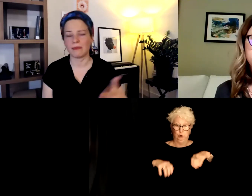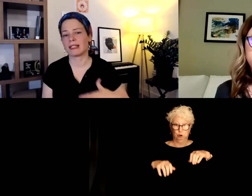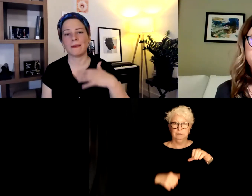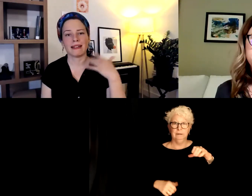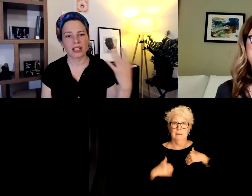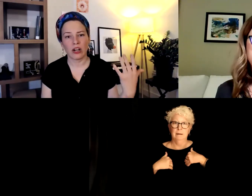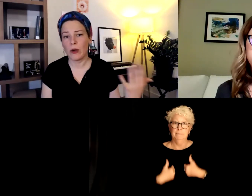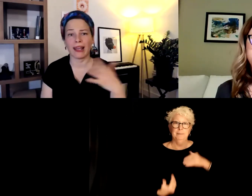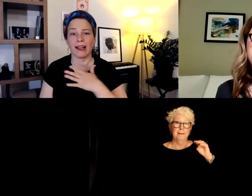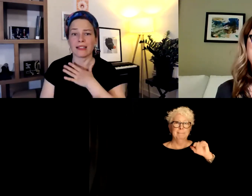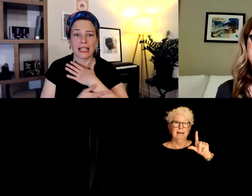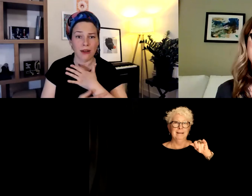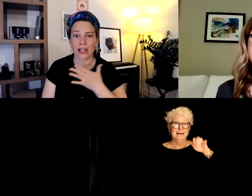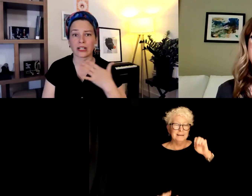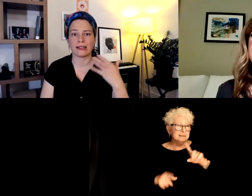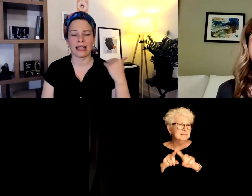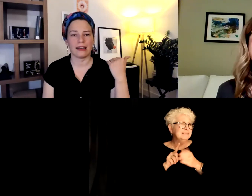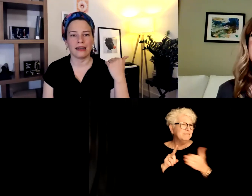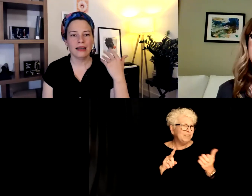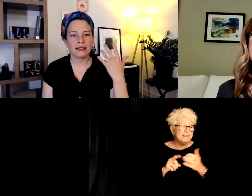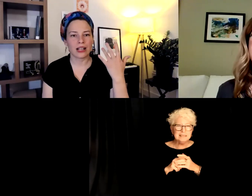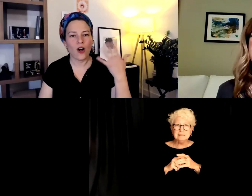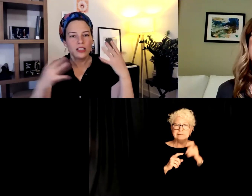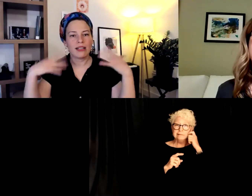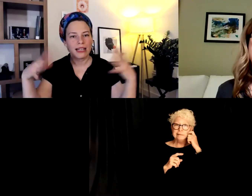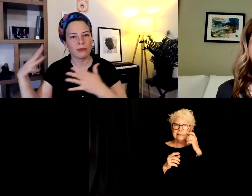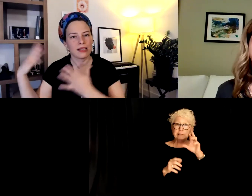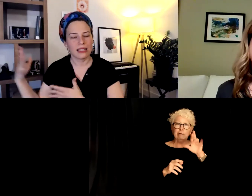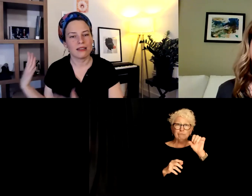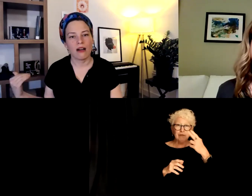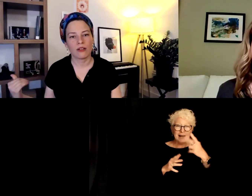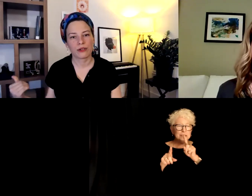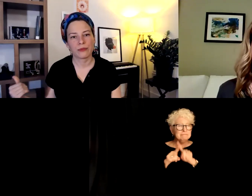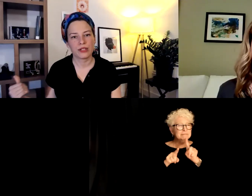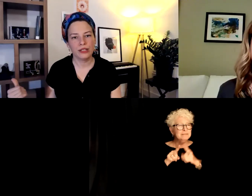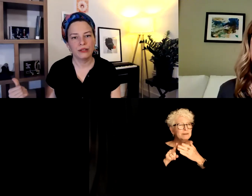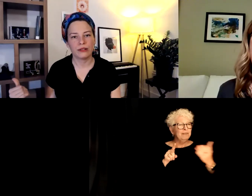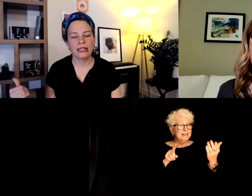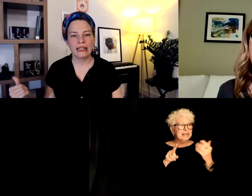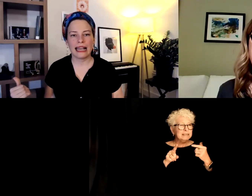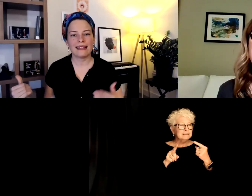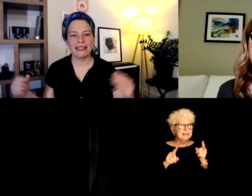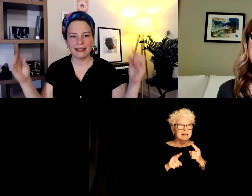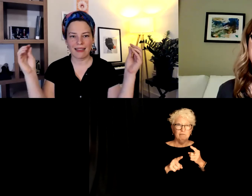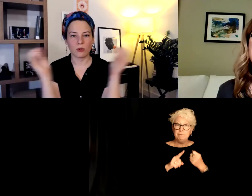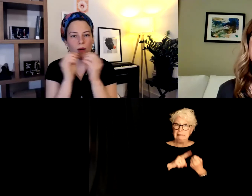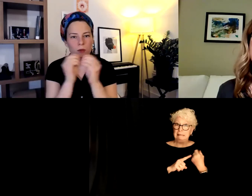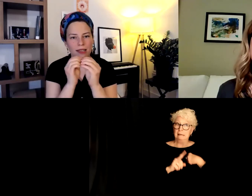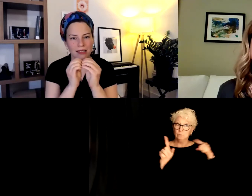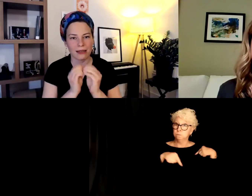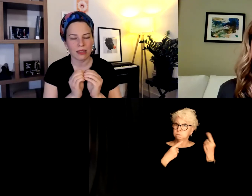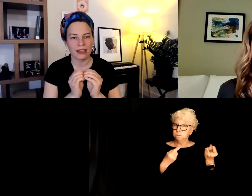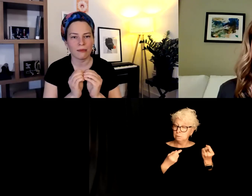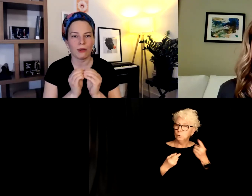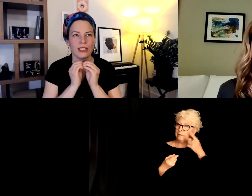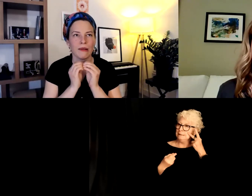neurological symptoms and dysautonomia and skin rashes and like all of these things that we see in the long hauler groups too. And it's not to say that it's one-to-one the